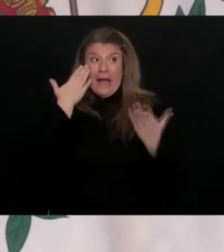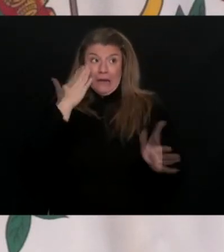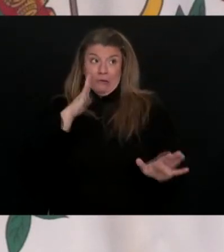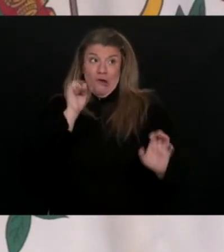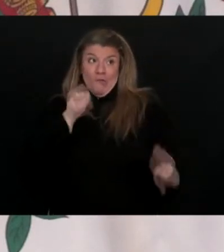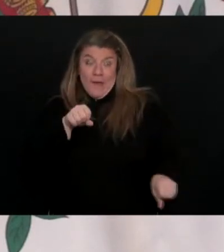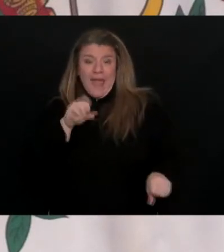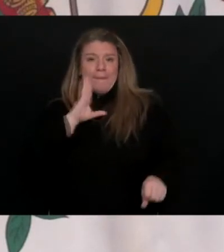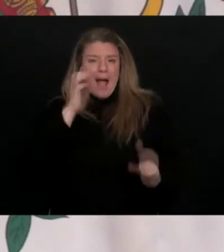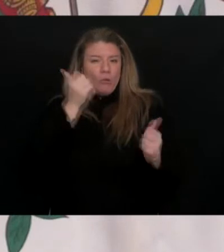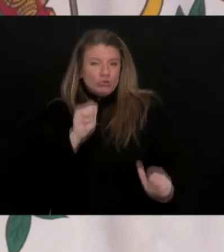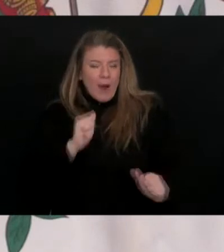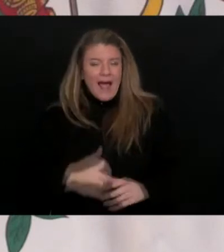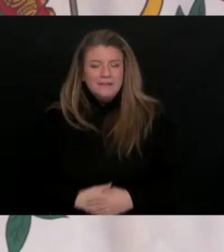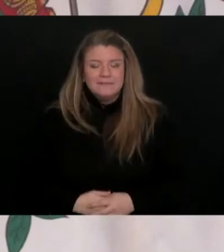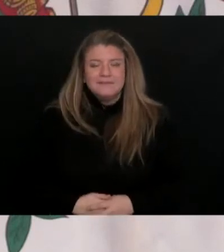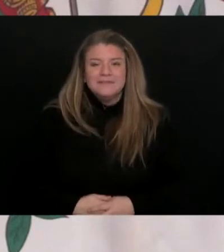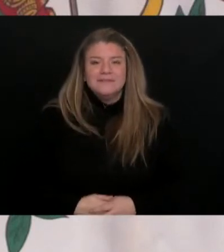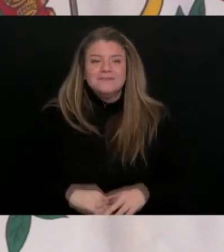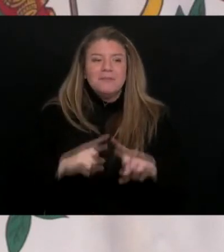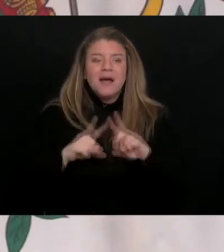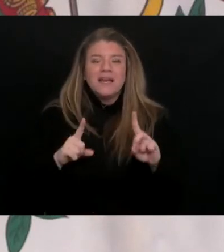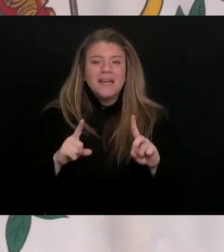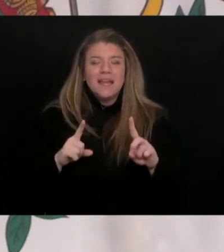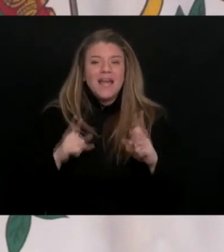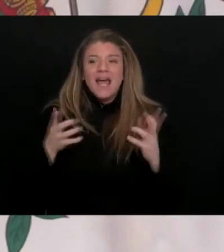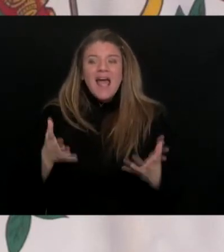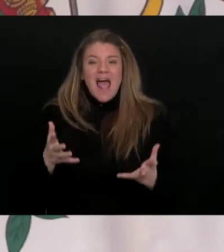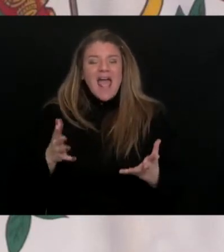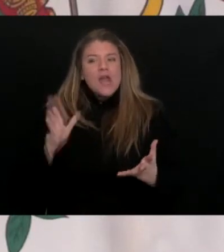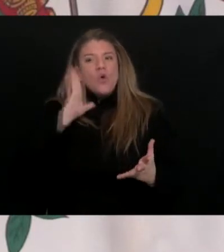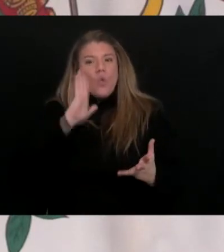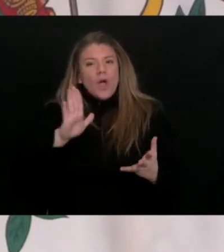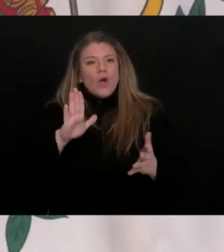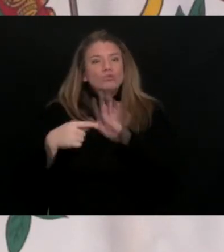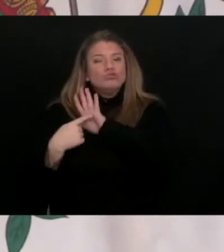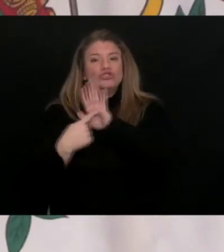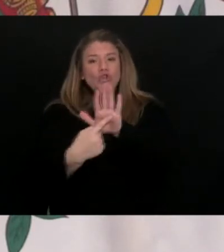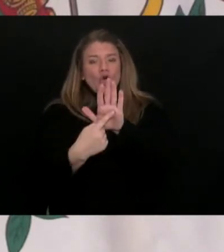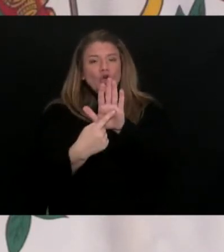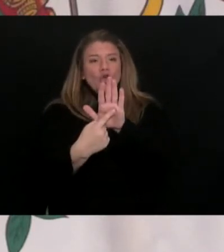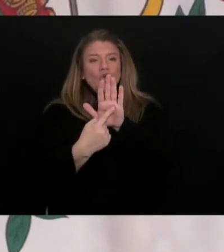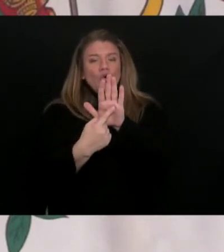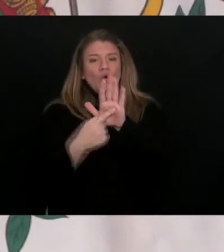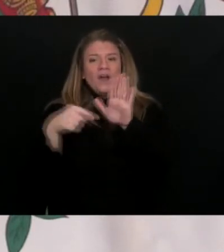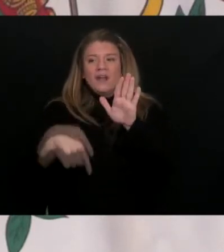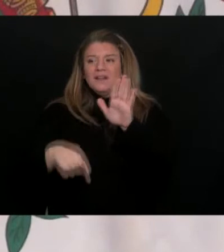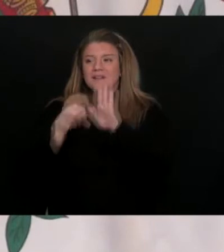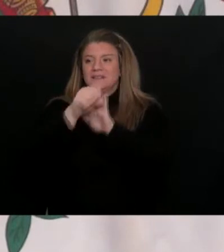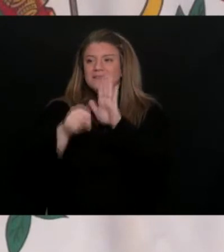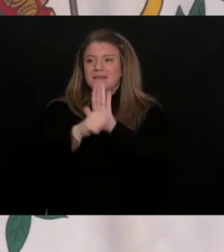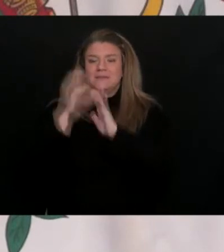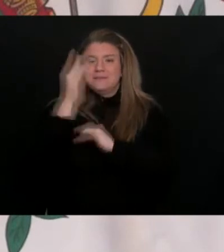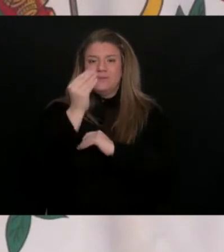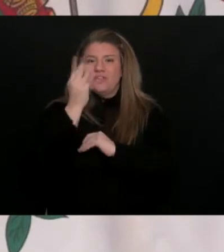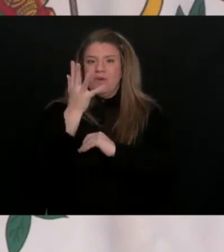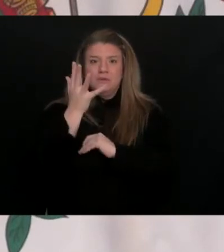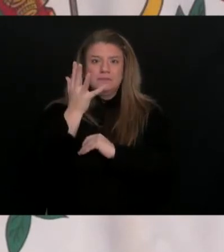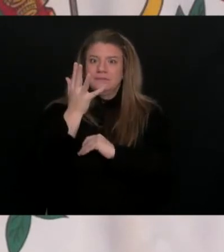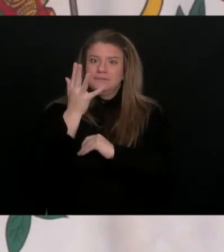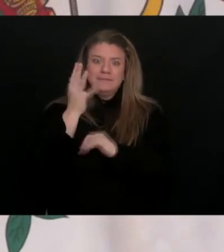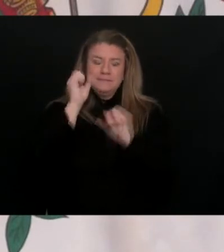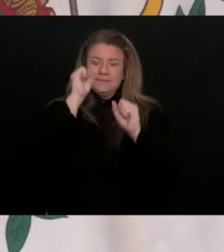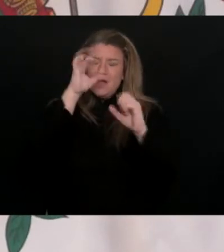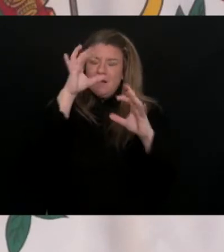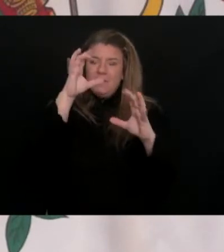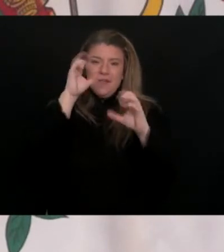not, but we'll try, and it'll just show you the beauty of this unbelievable state and what you're missing